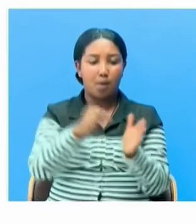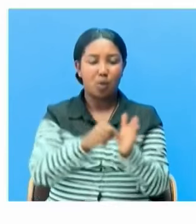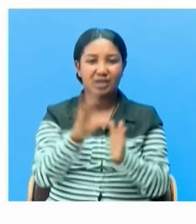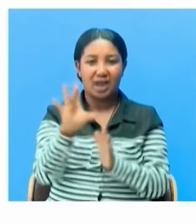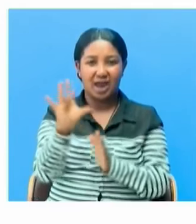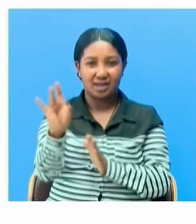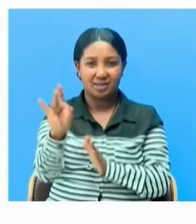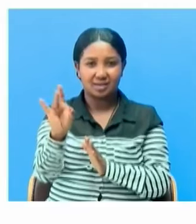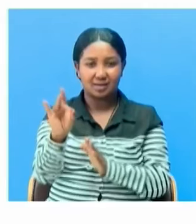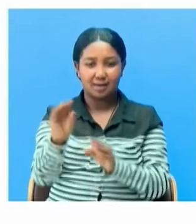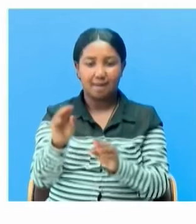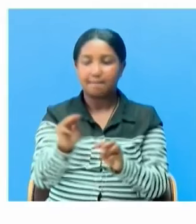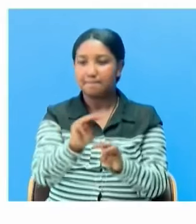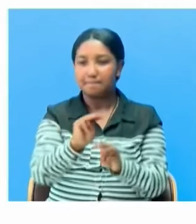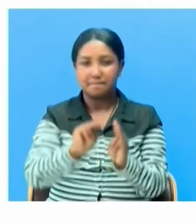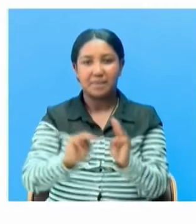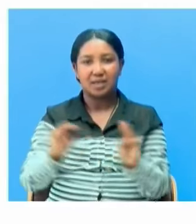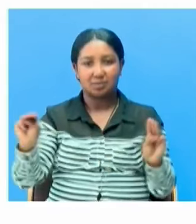1.8 meter.